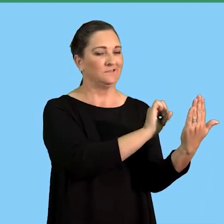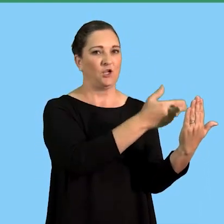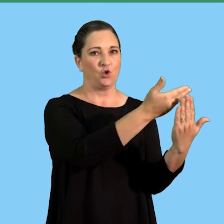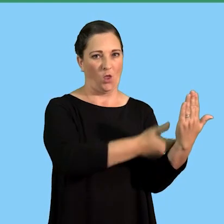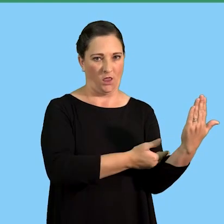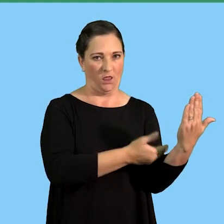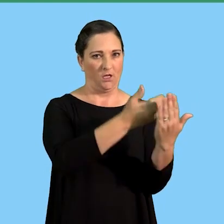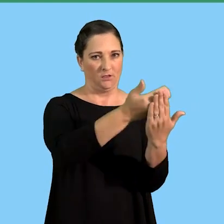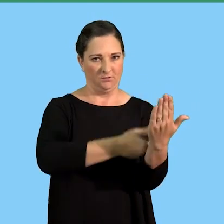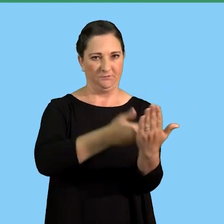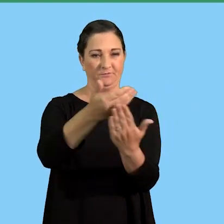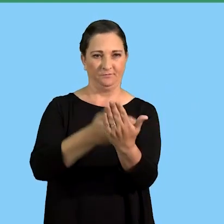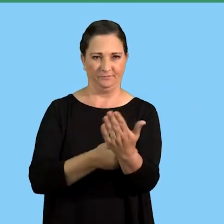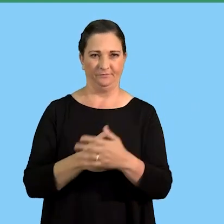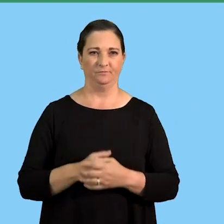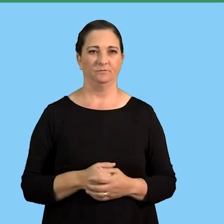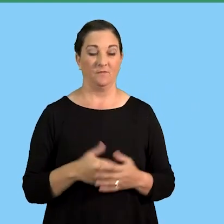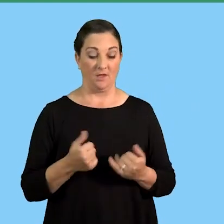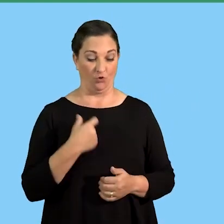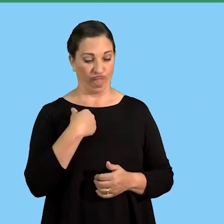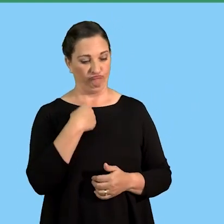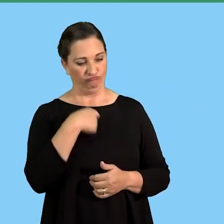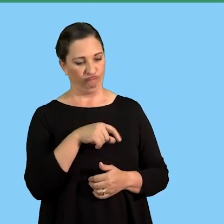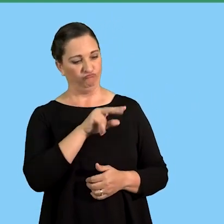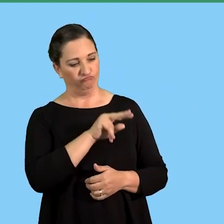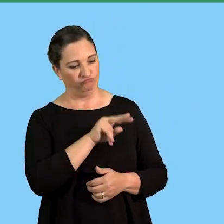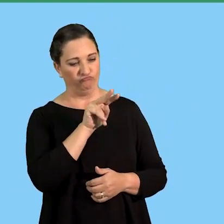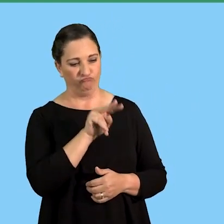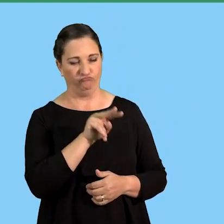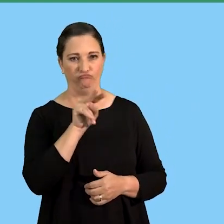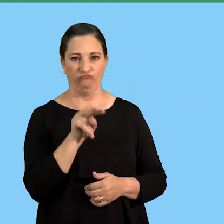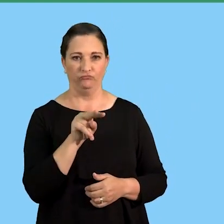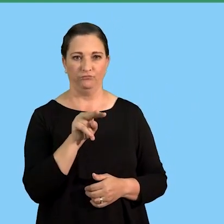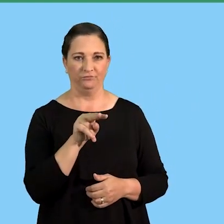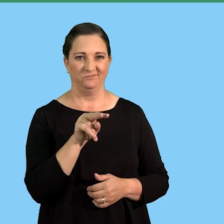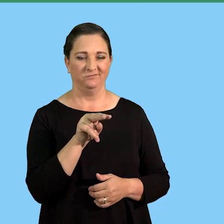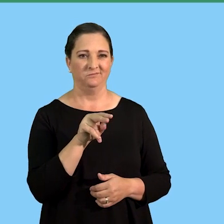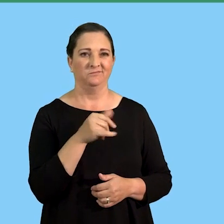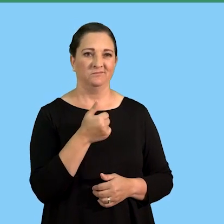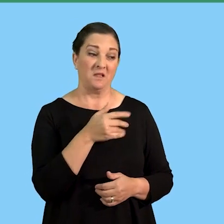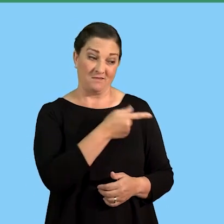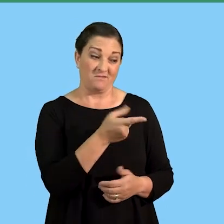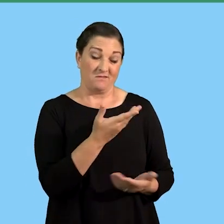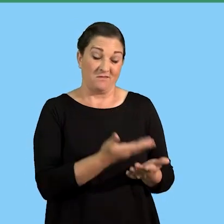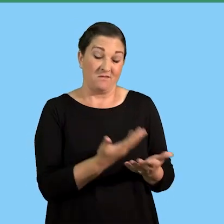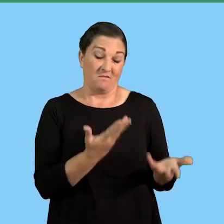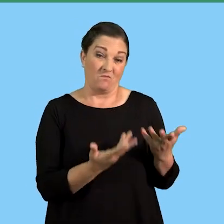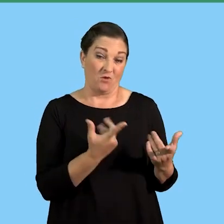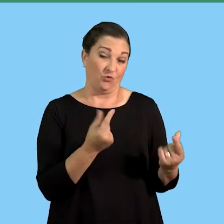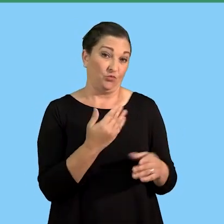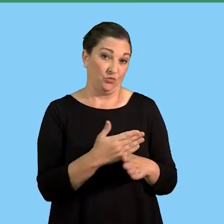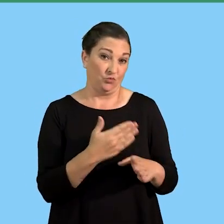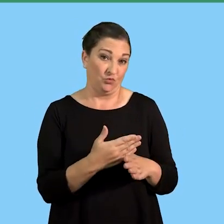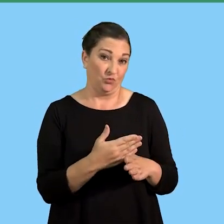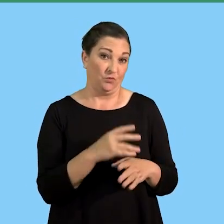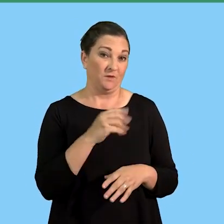their documents. And this person is going through these selected candidates or these potential candidates,